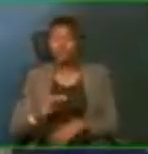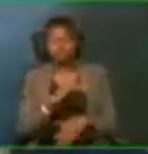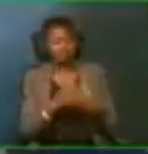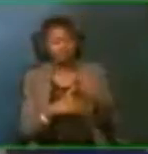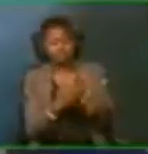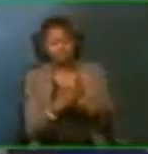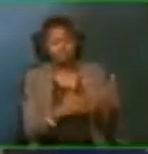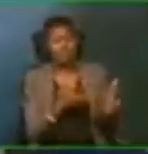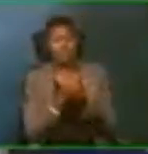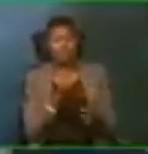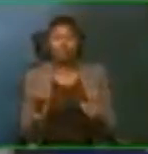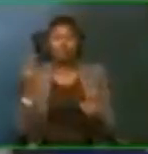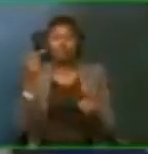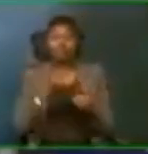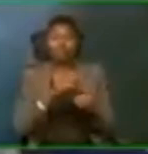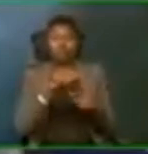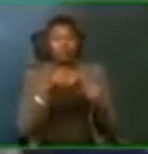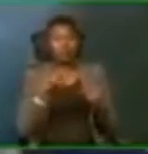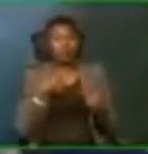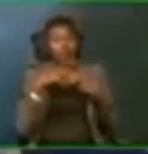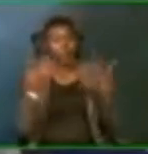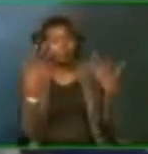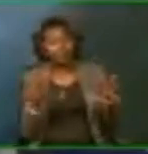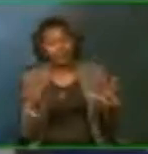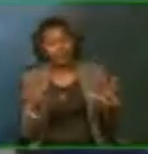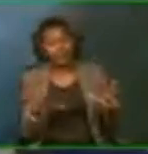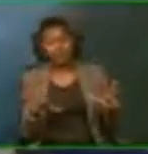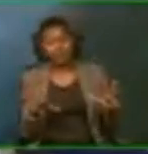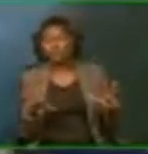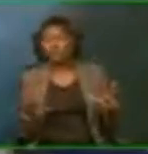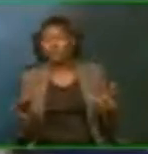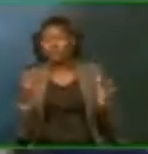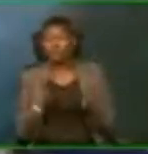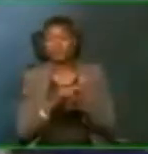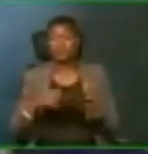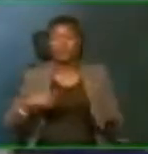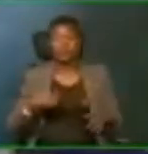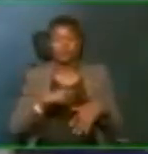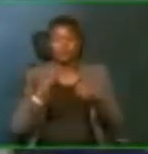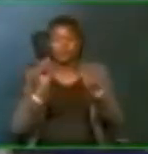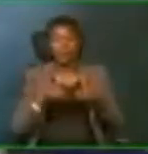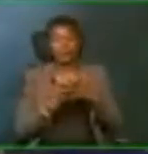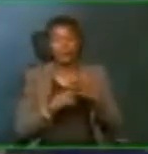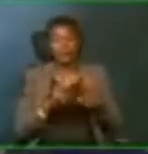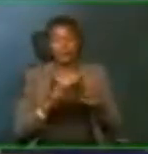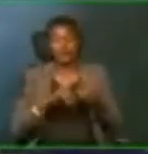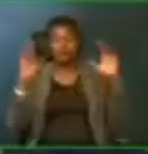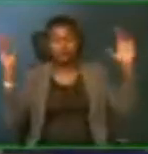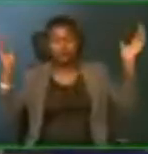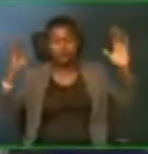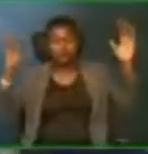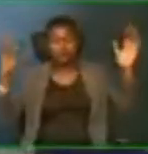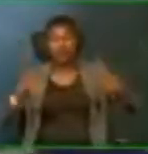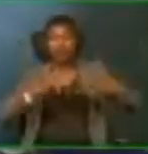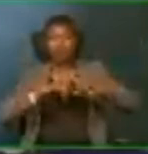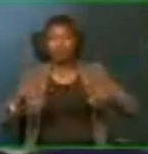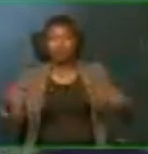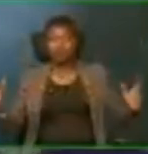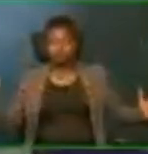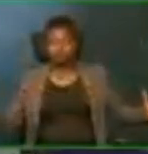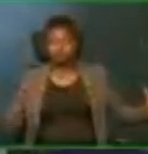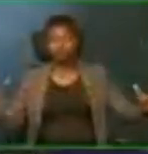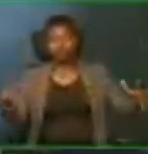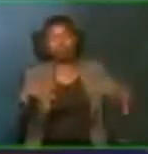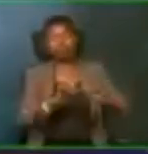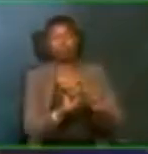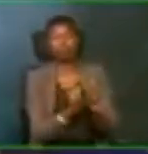finish and they say we have passed that we can begin to celebrate. But I gathered a group of